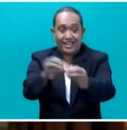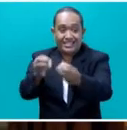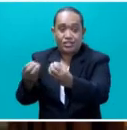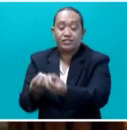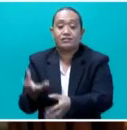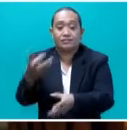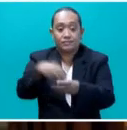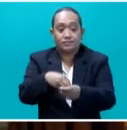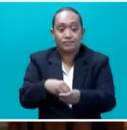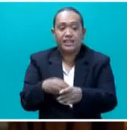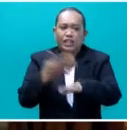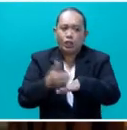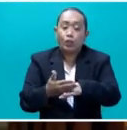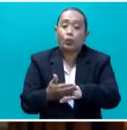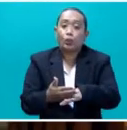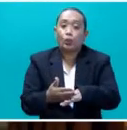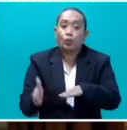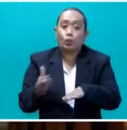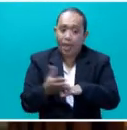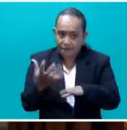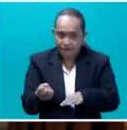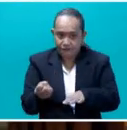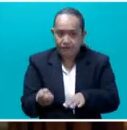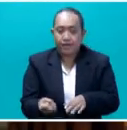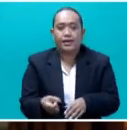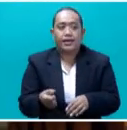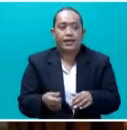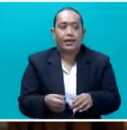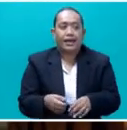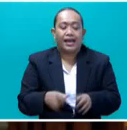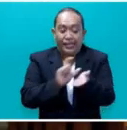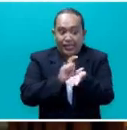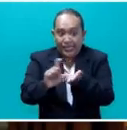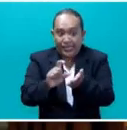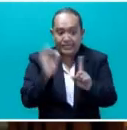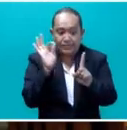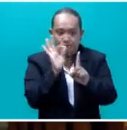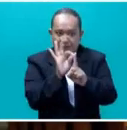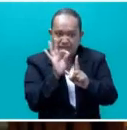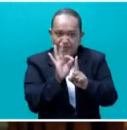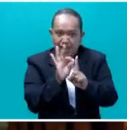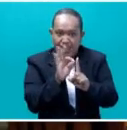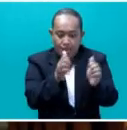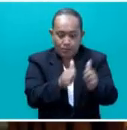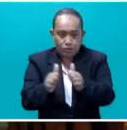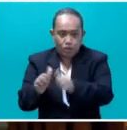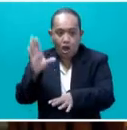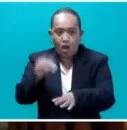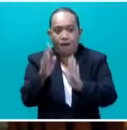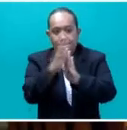inclusions are clearly specifying administration of the proposed bill. This will strengthen the operations of